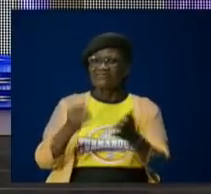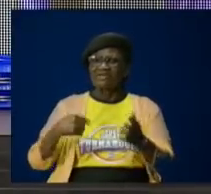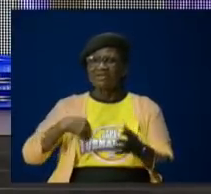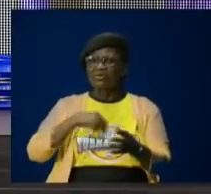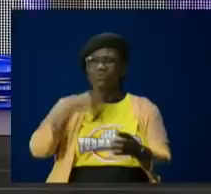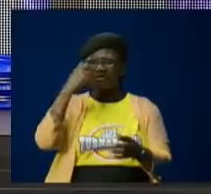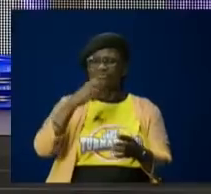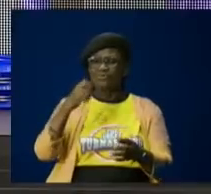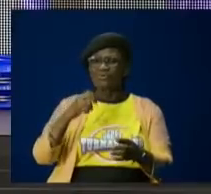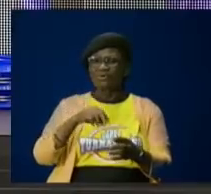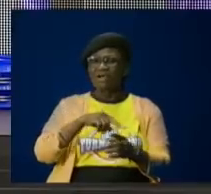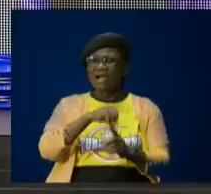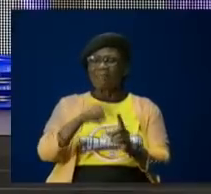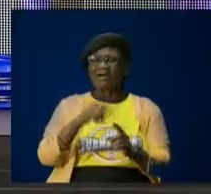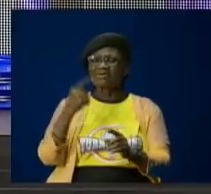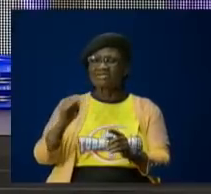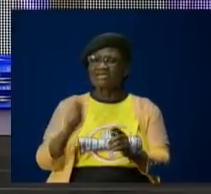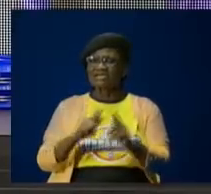I said, "Yeah."